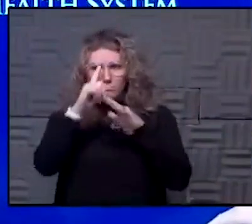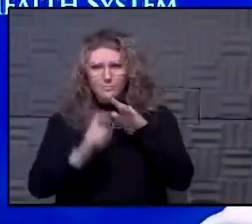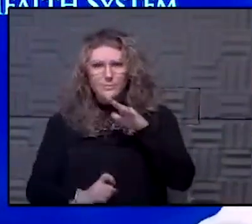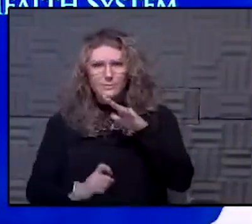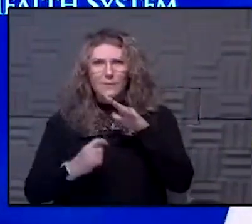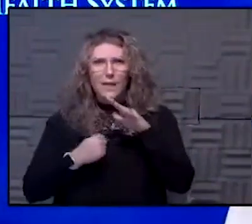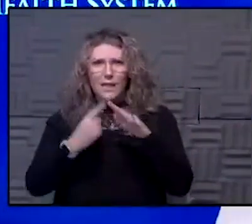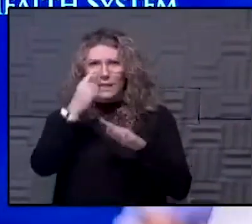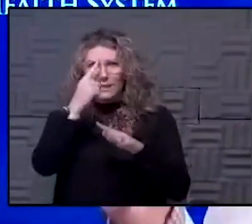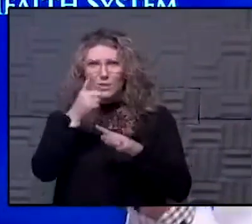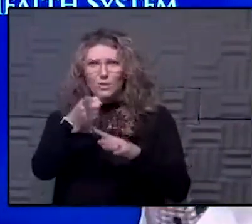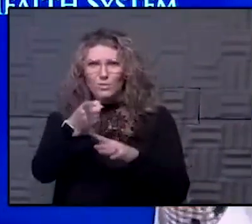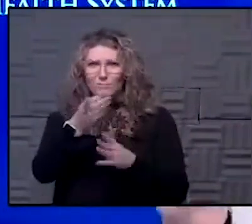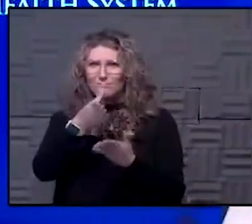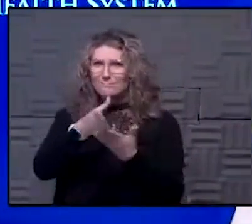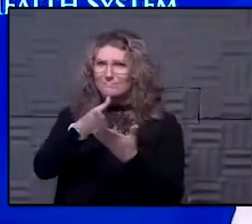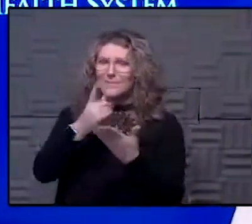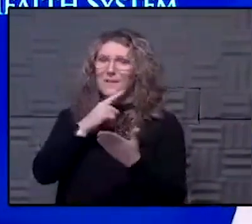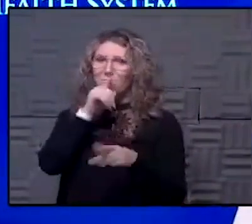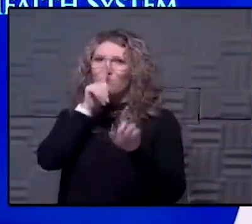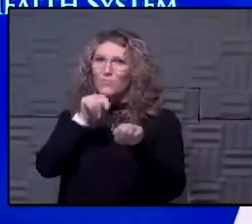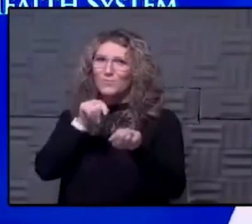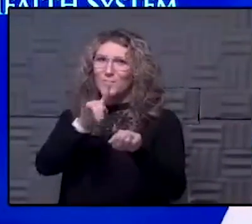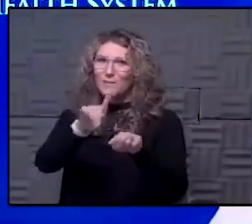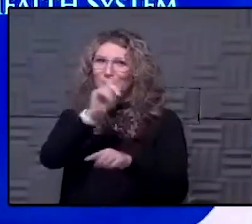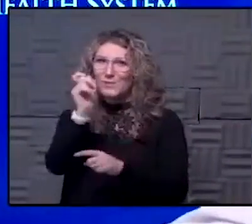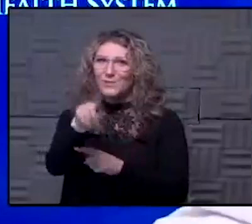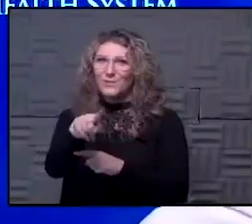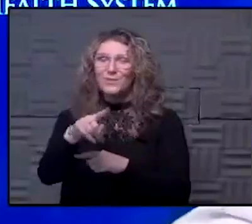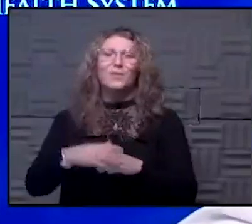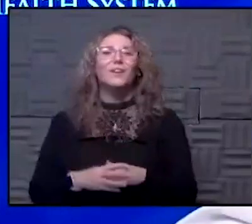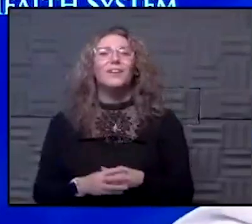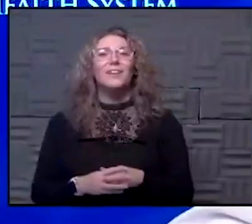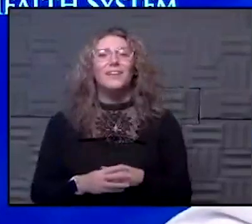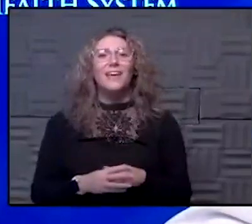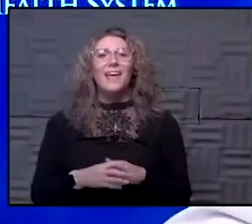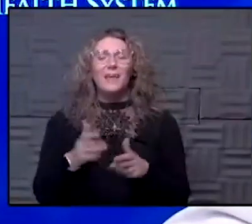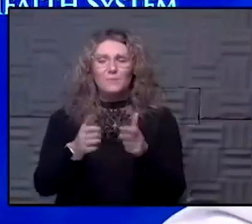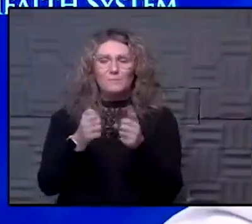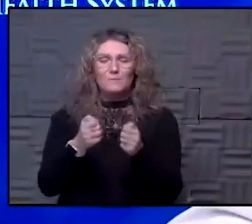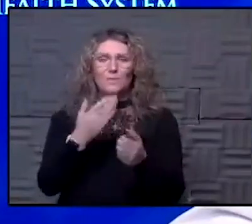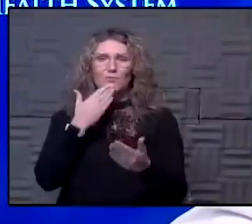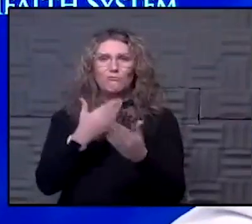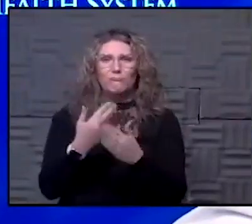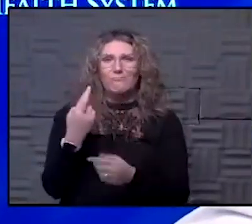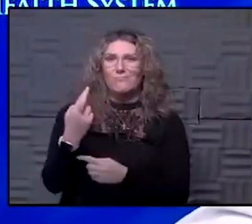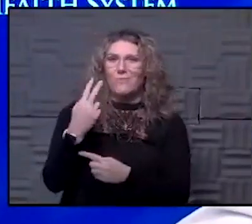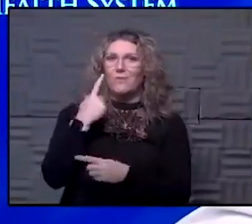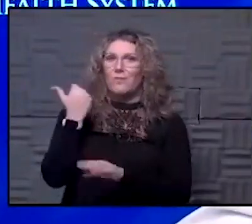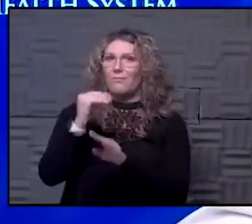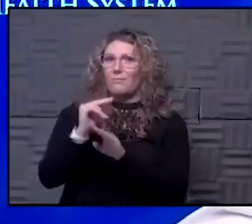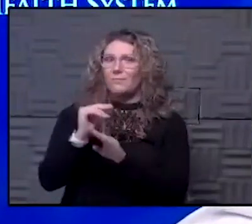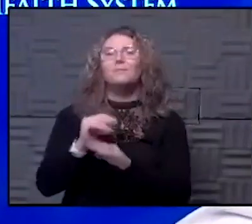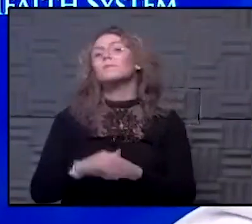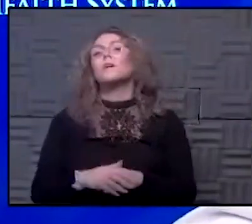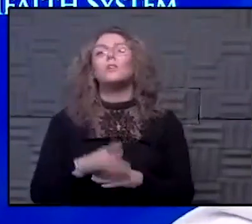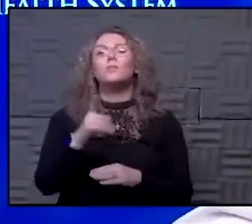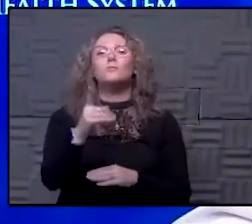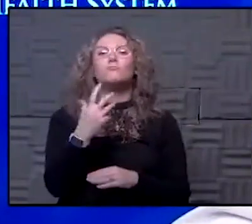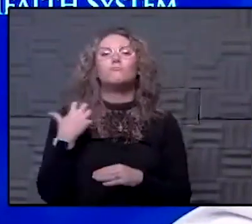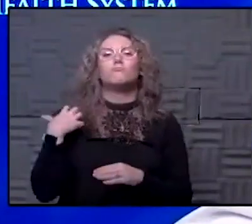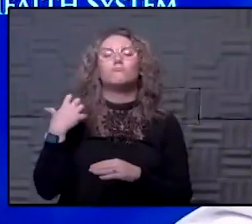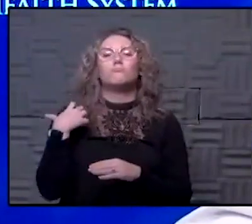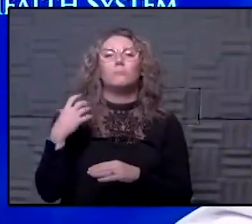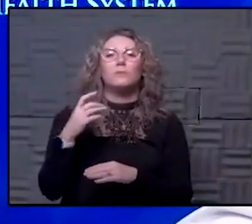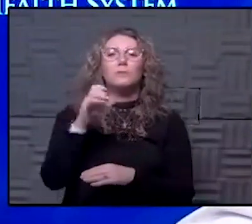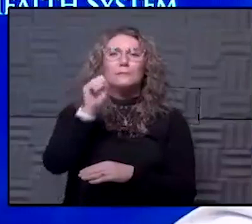Cody, you cut out, but here I'm going to respond to the question. I do, and I was texting with a good friend of mine last night she is the chief quality officer